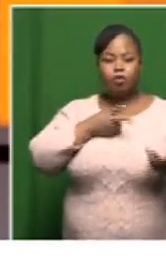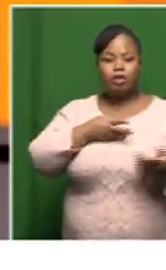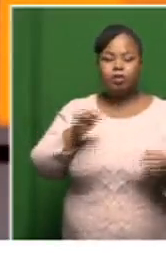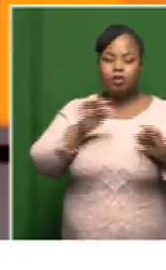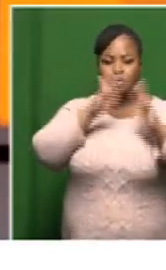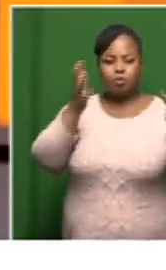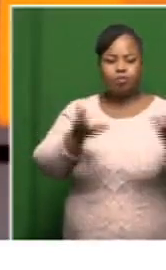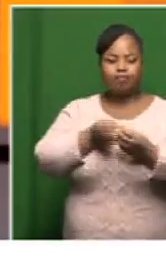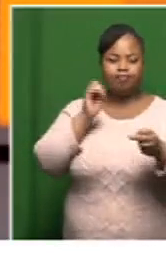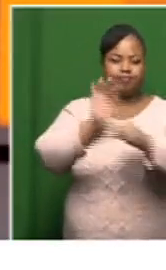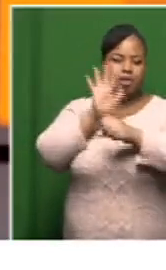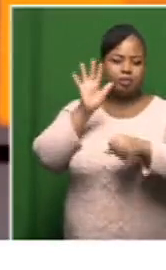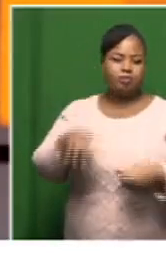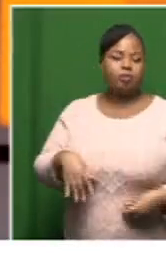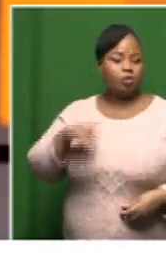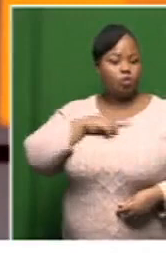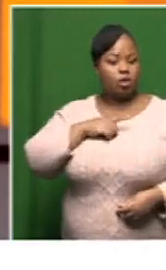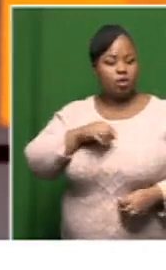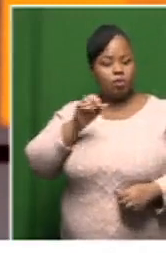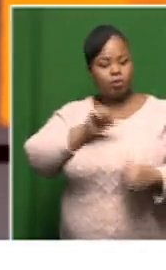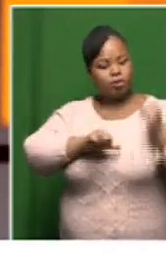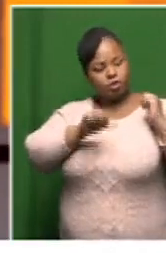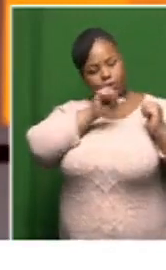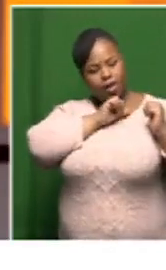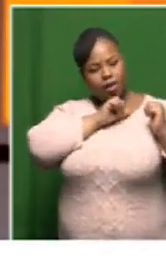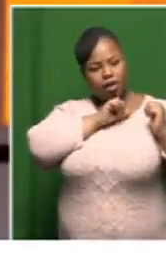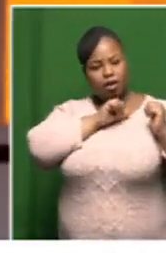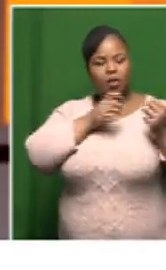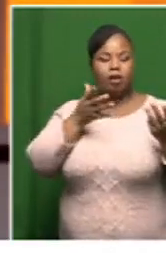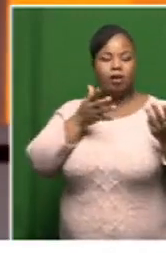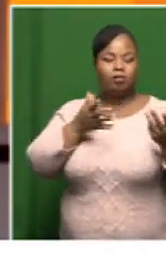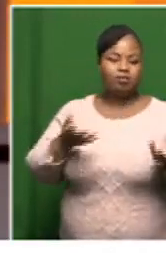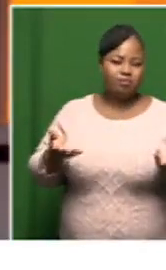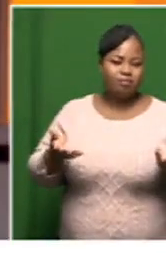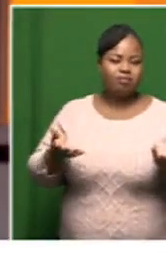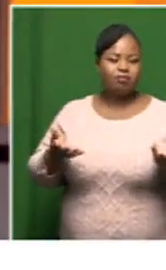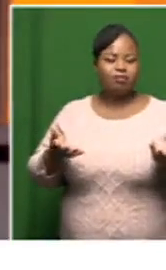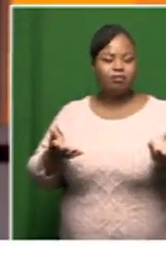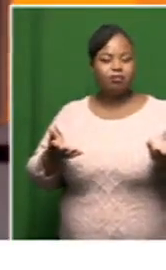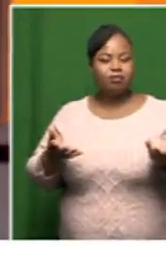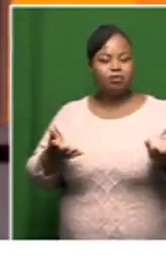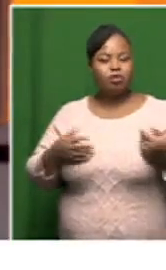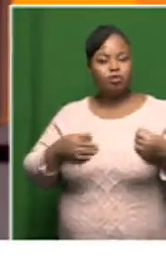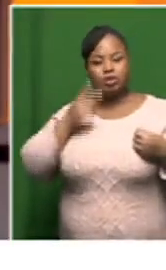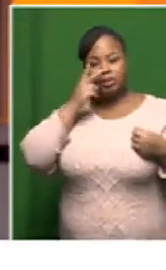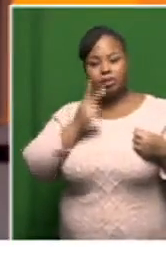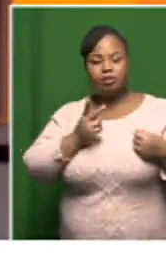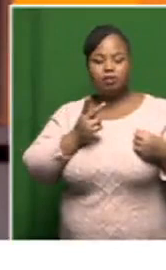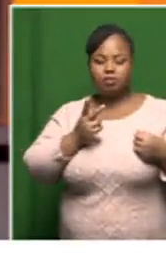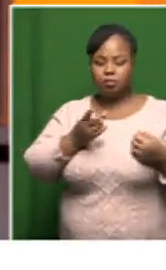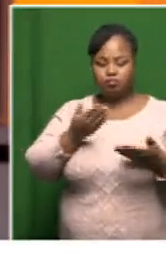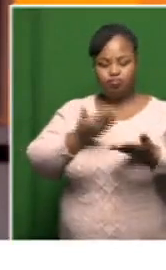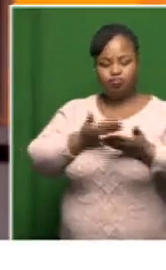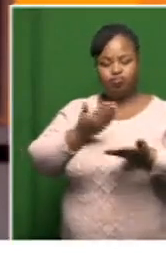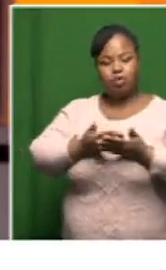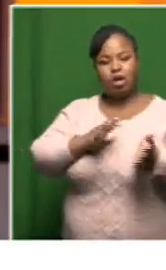global impact. So sometimes going back where we're coming from, most of us, I think, and seeing the possibilities